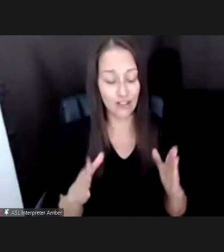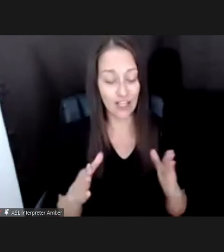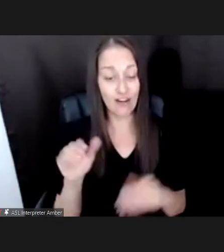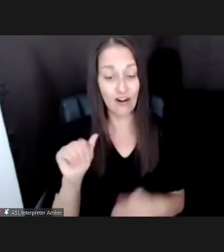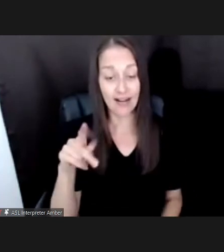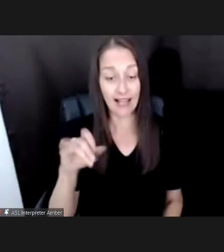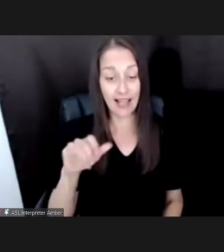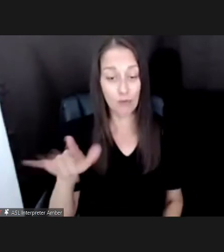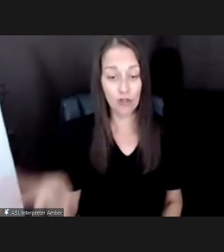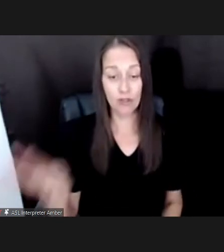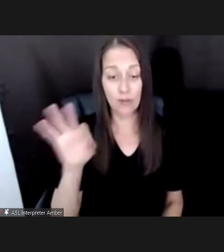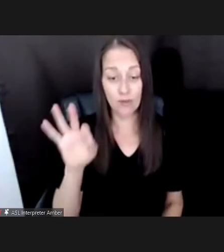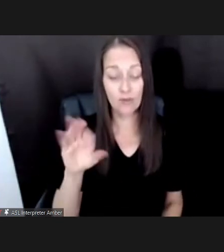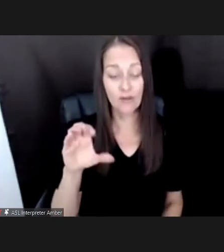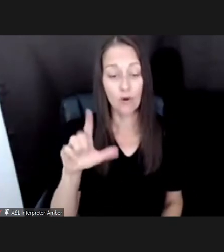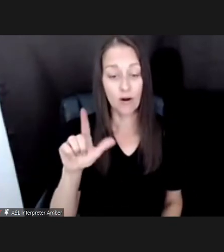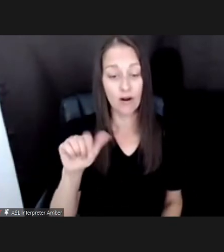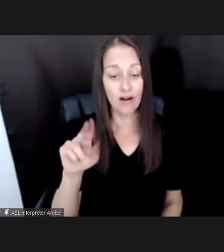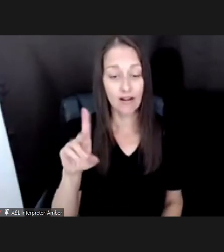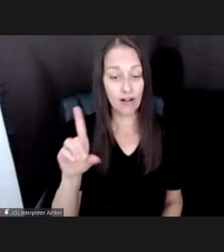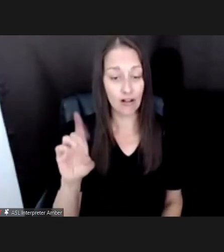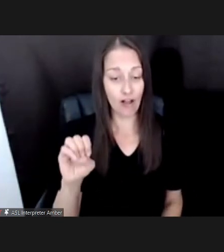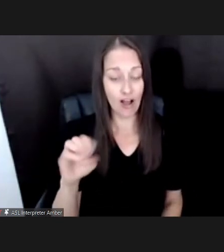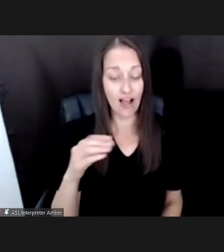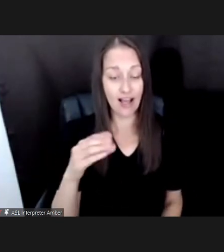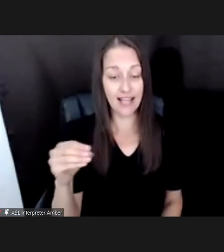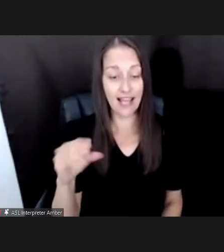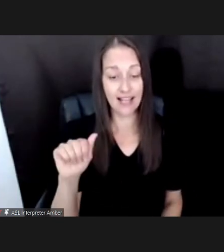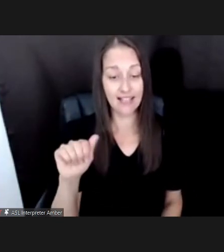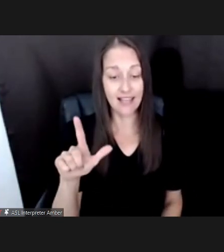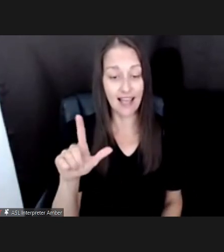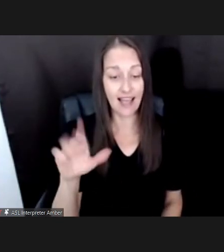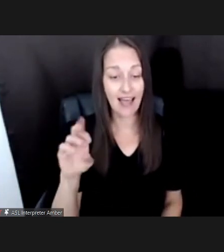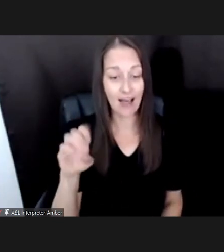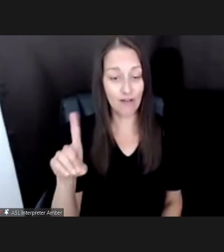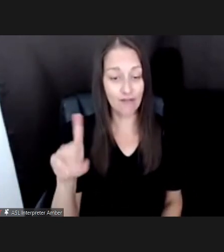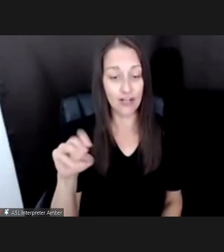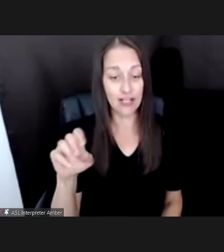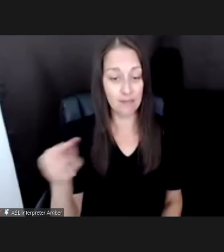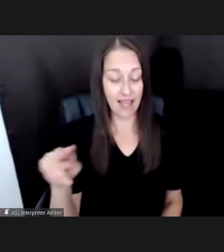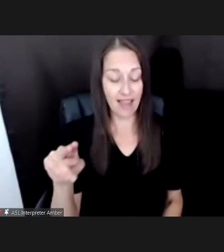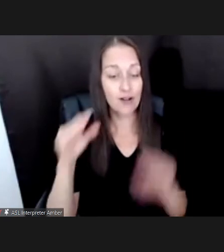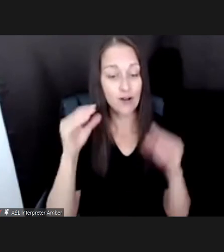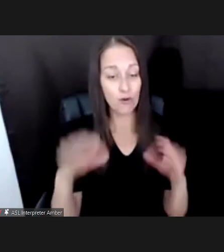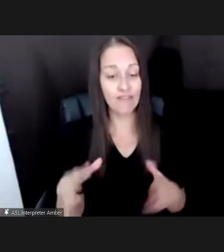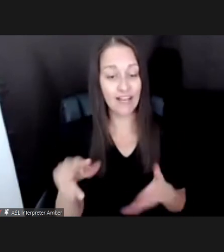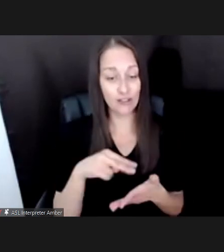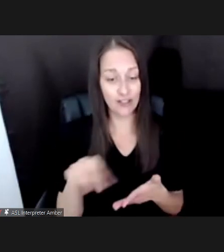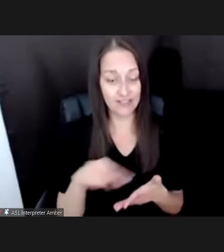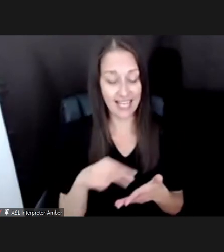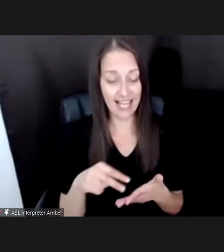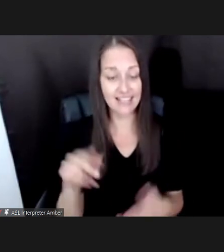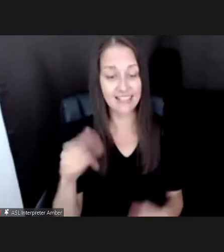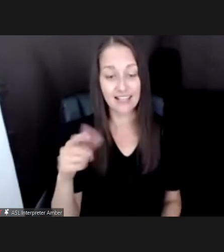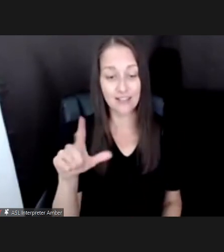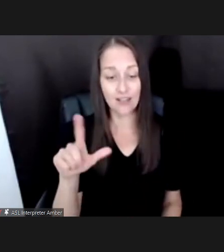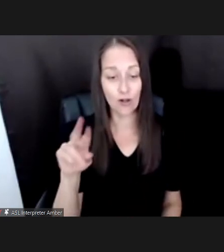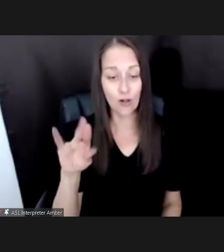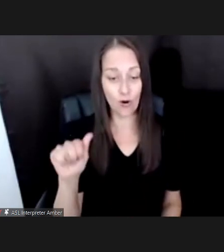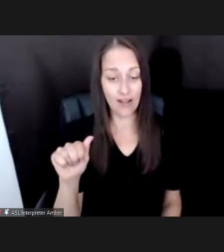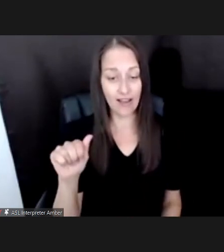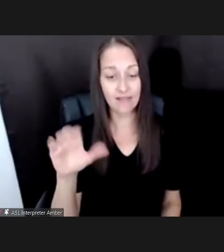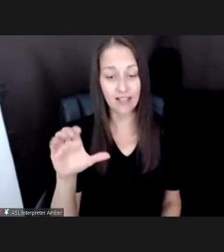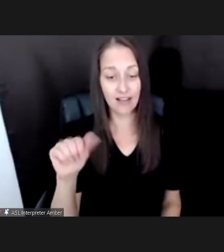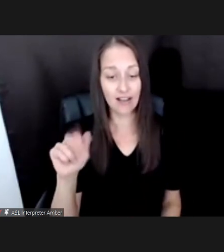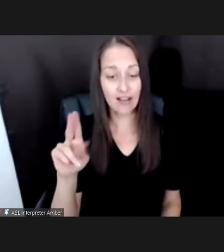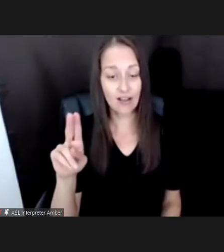the Claude and Alfred Mann Endowed Professor of Dance at the USC Gloria Kaufman School. Kyle and his company have a